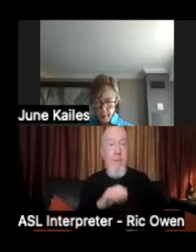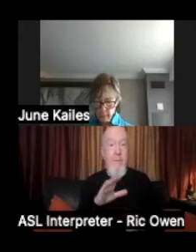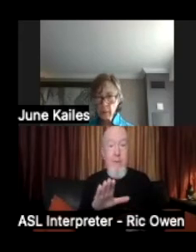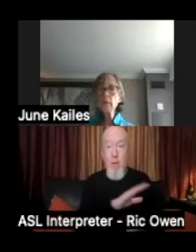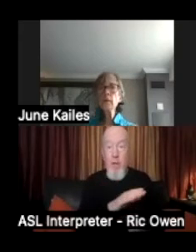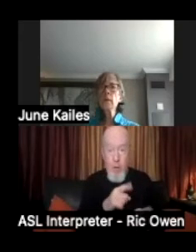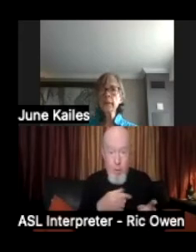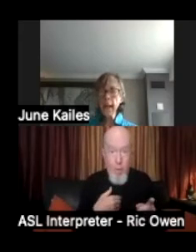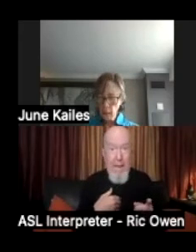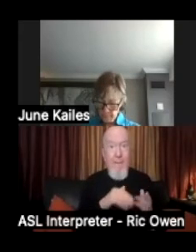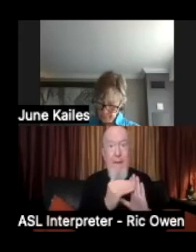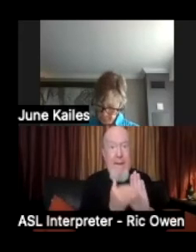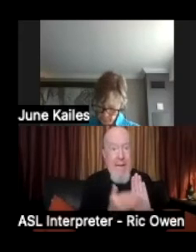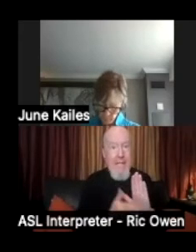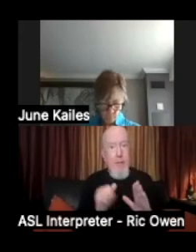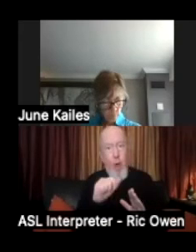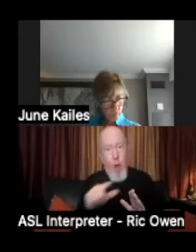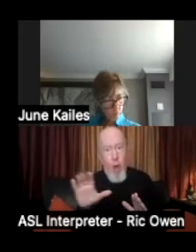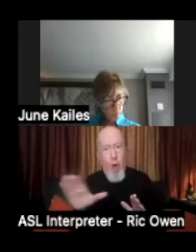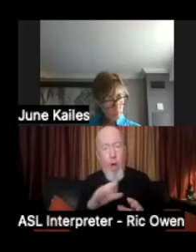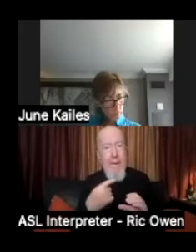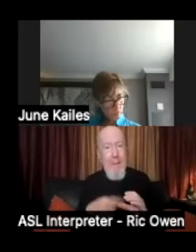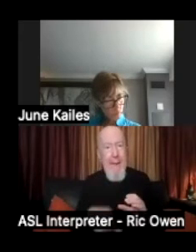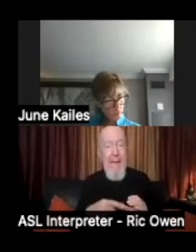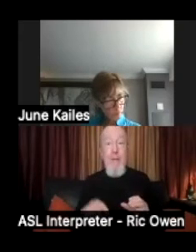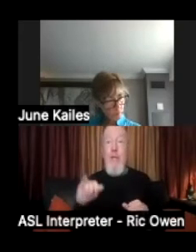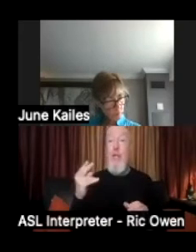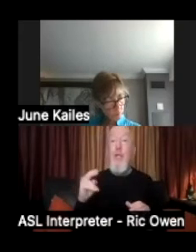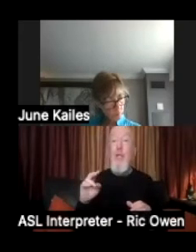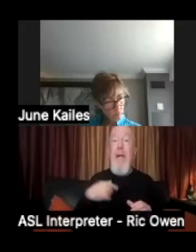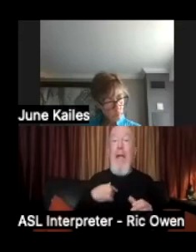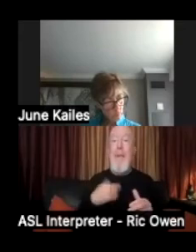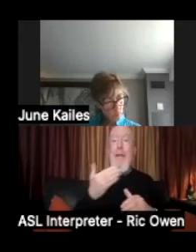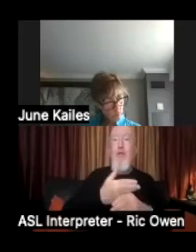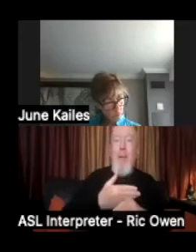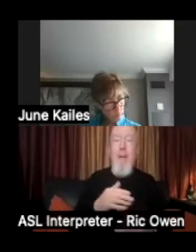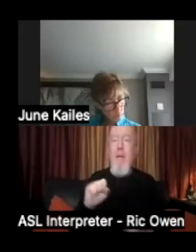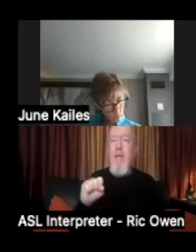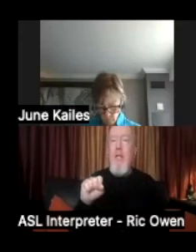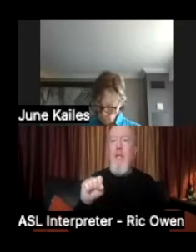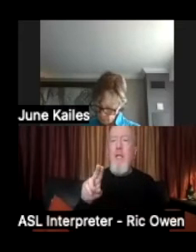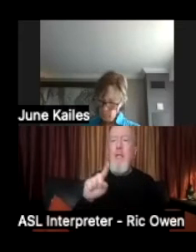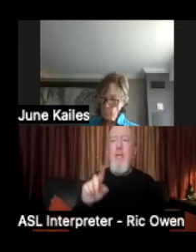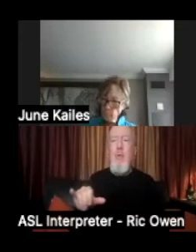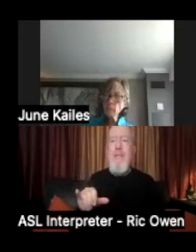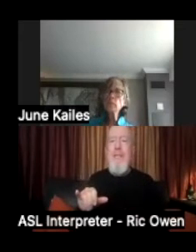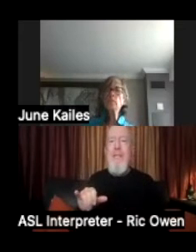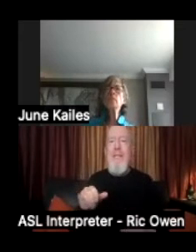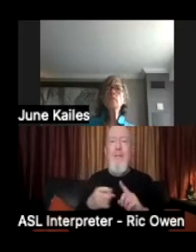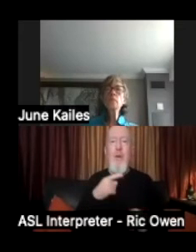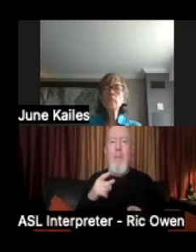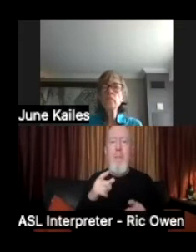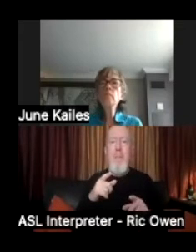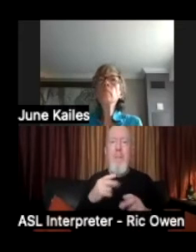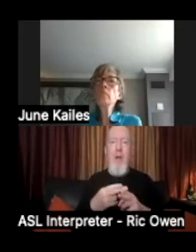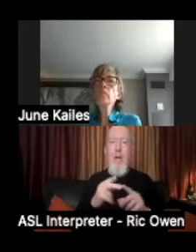June, this is Anna. Yeah. I'm going to interrupt and invite Susie from Team Rubicon. Put something in the chat. Susie, would you